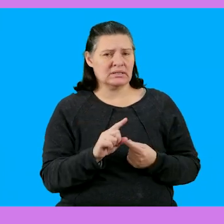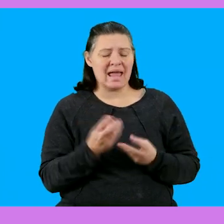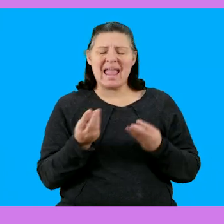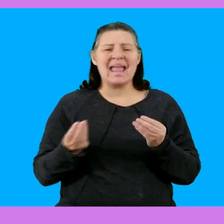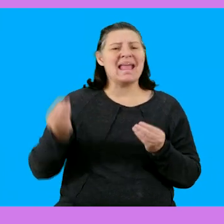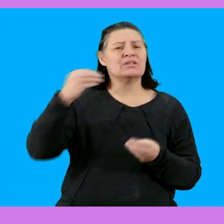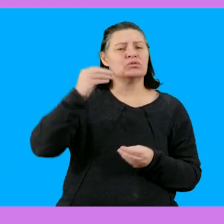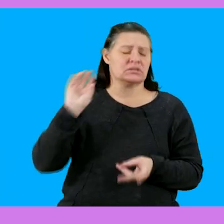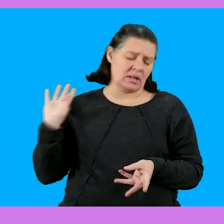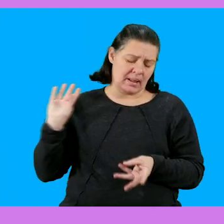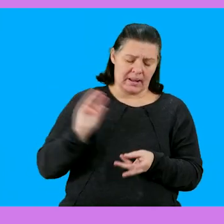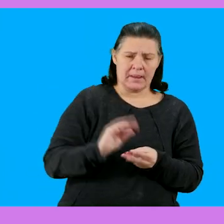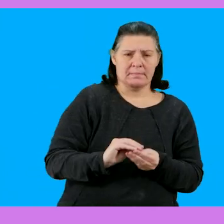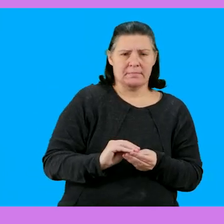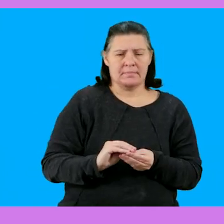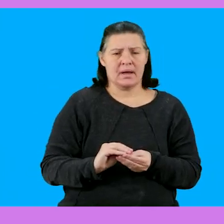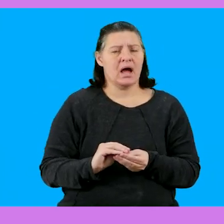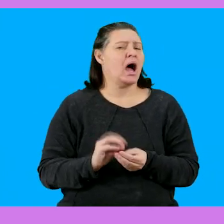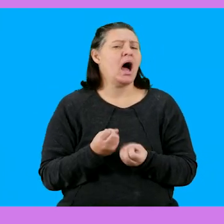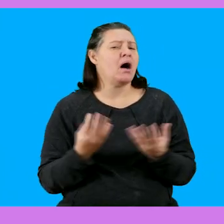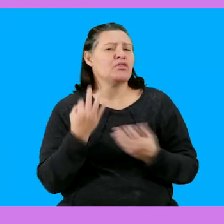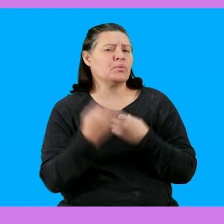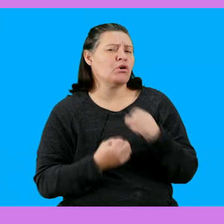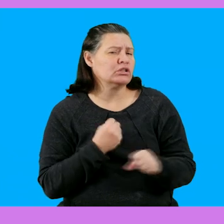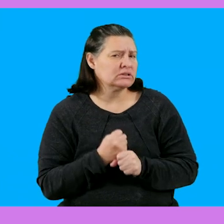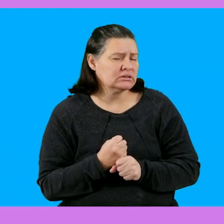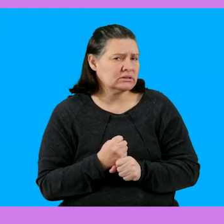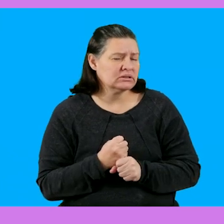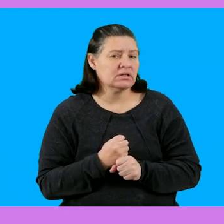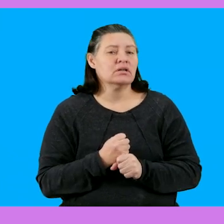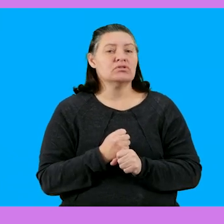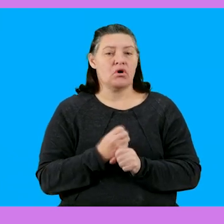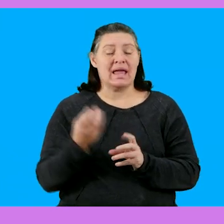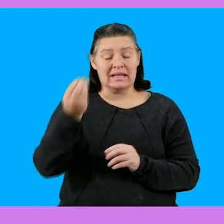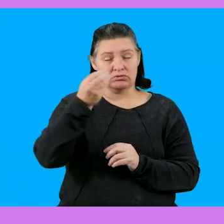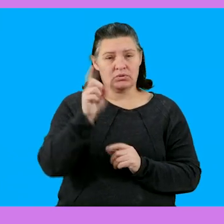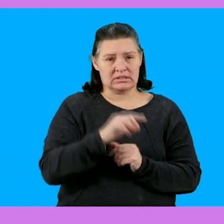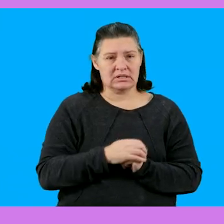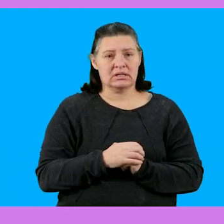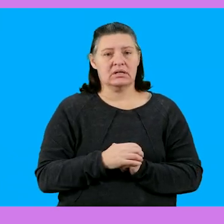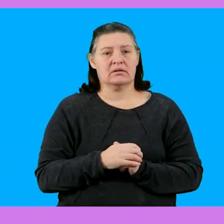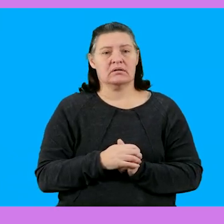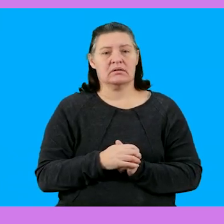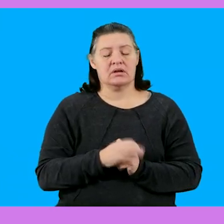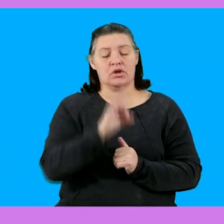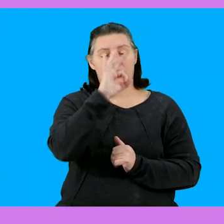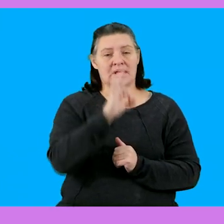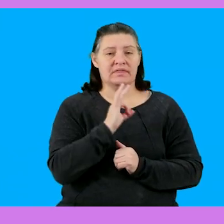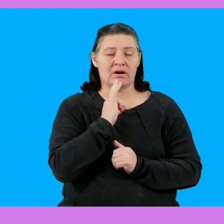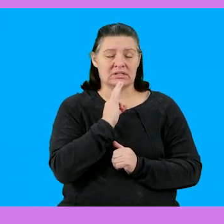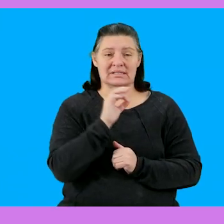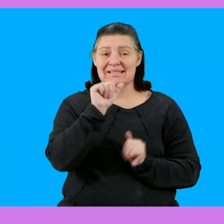what is the interest that they'll earn over this 3-year period. So the interest then equals to